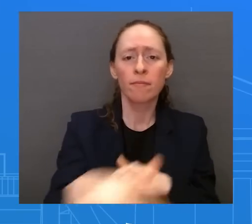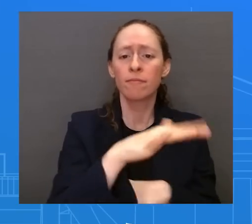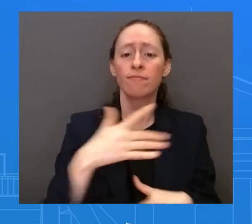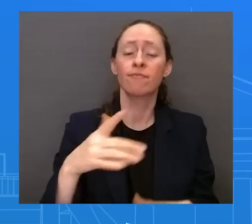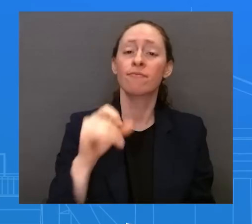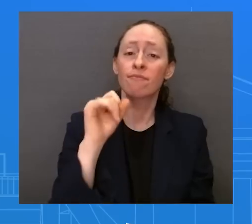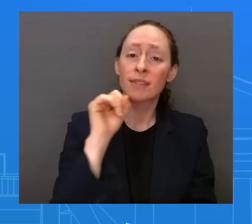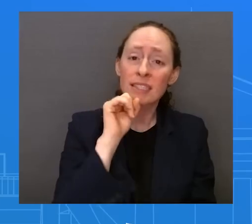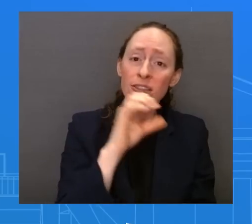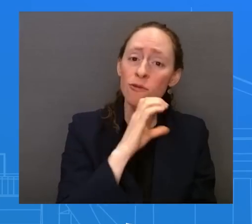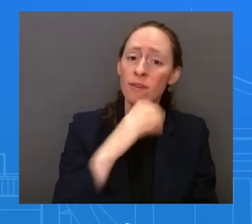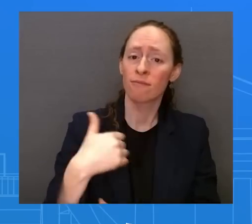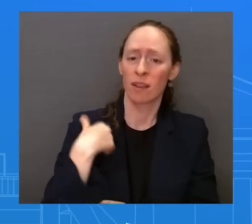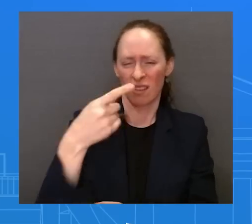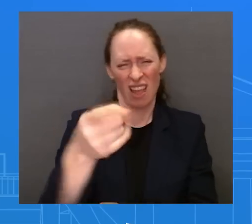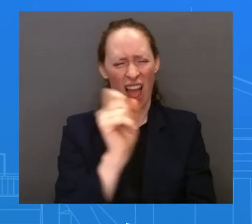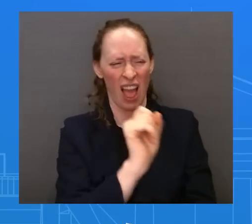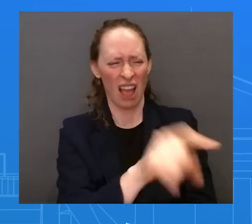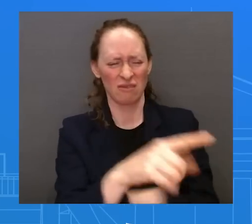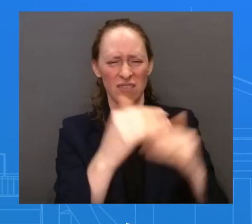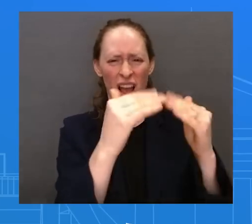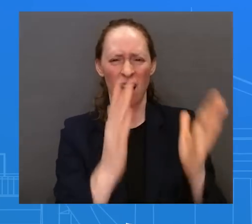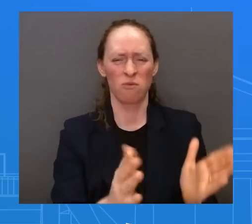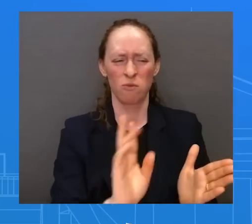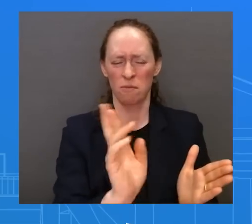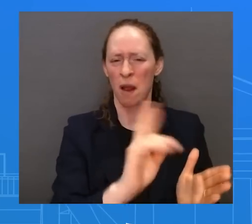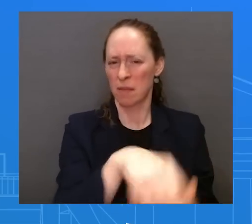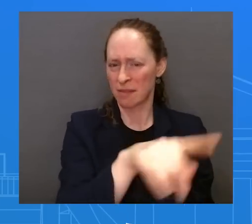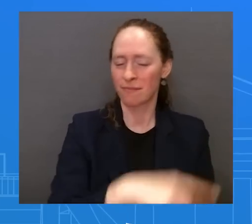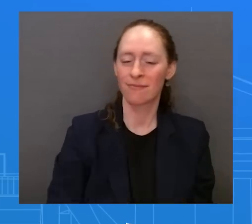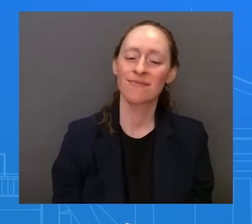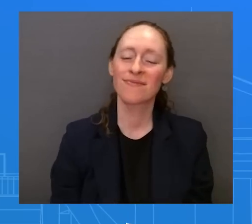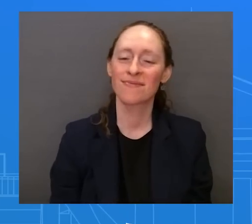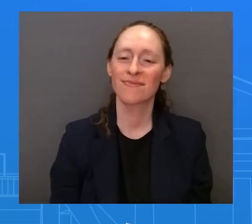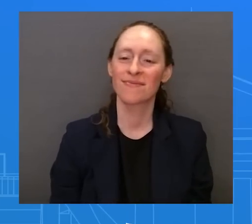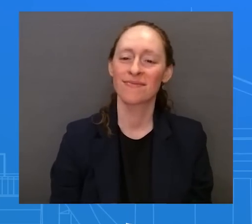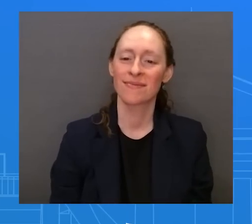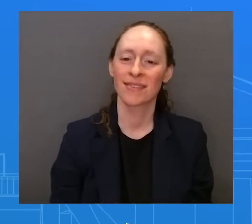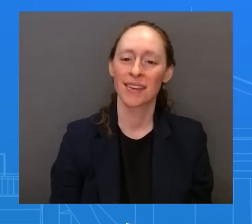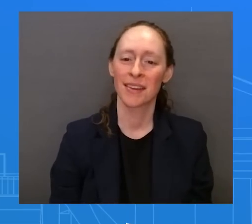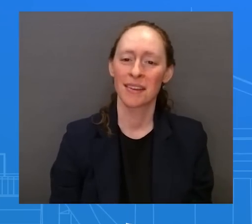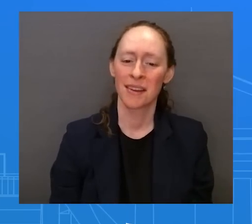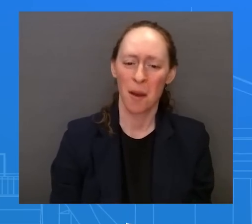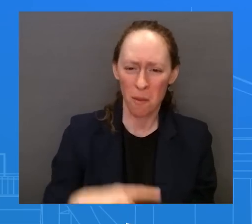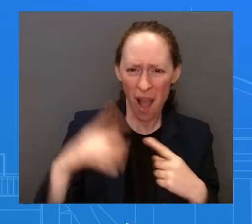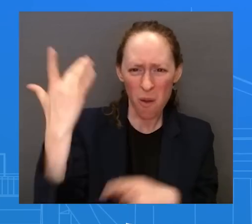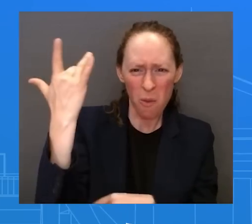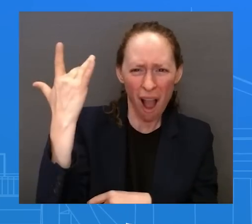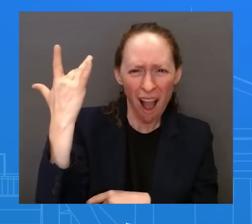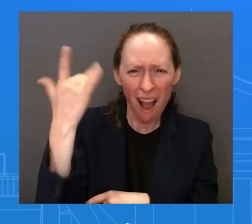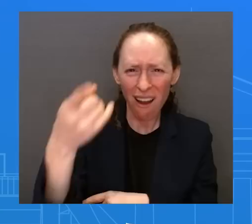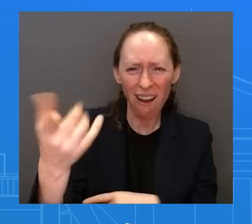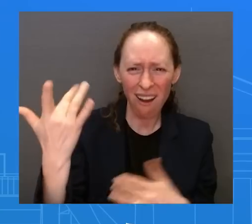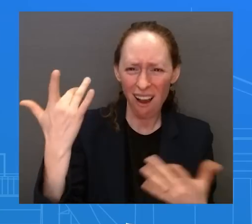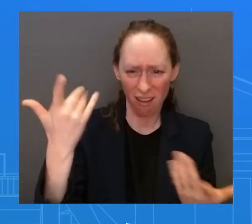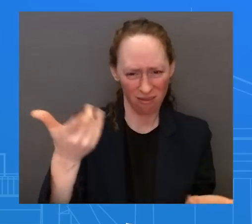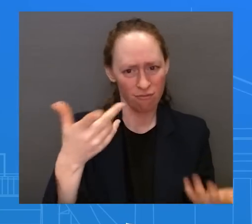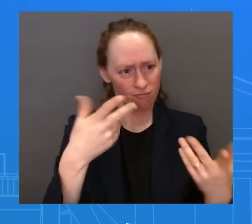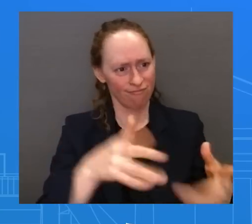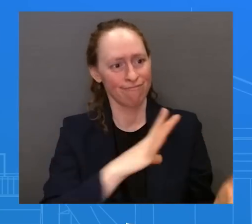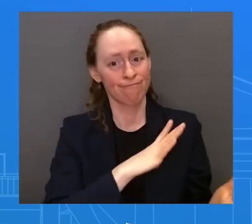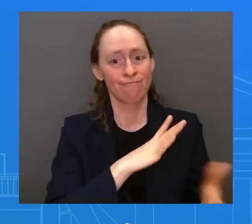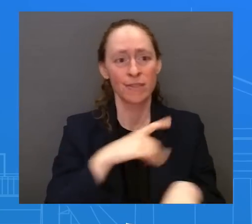answer so critical Korean why are you letting the clock Edge closer to this yeah I want to be very clear I I